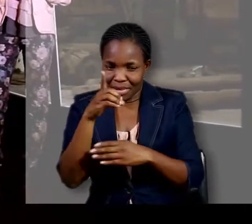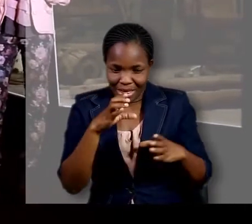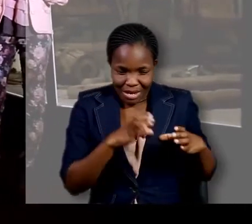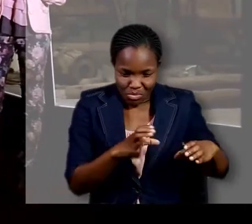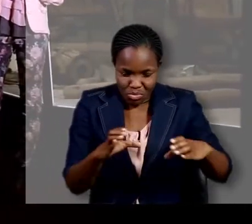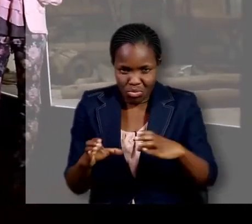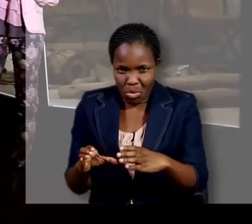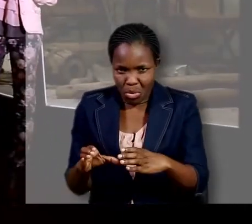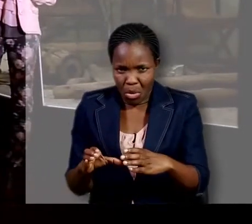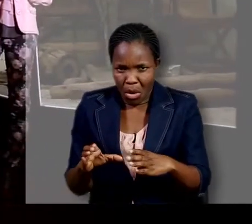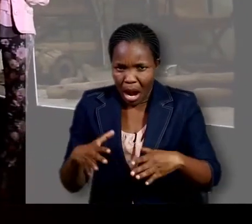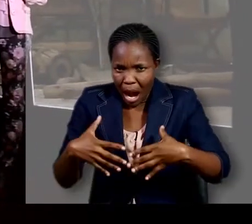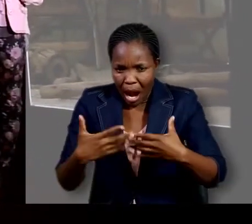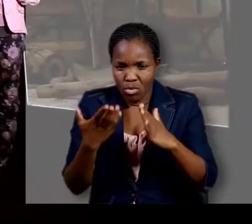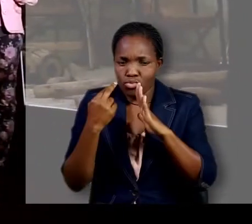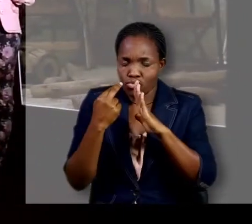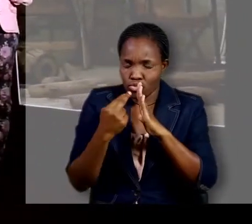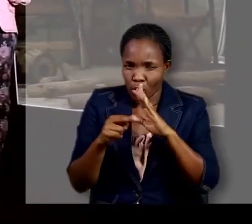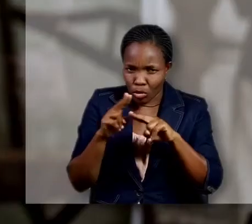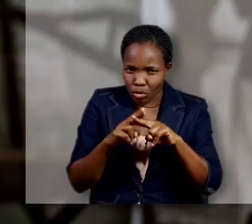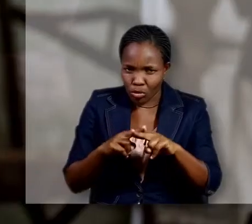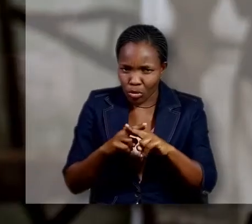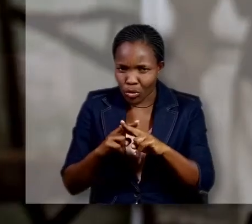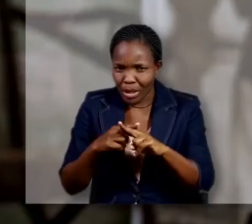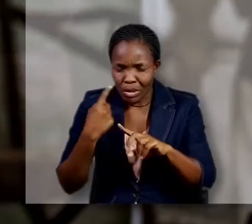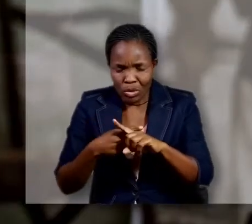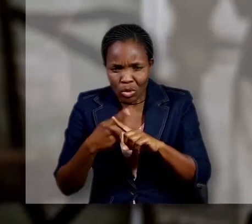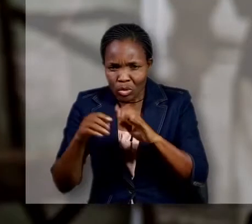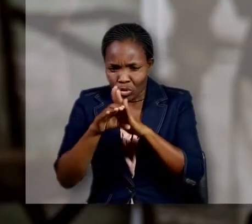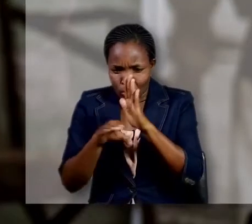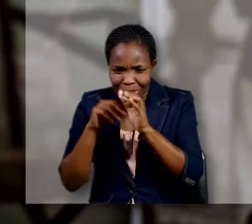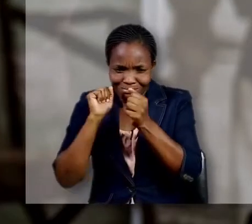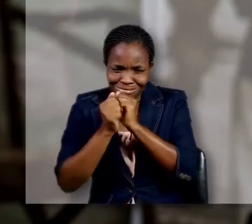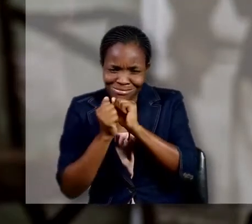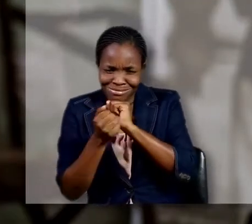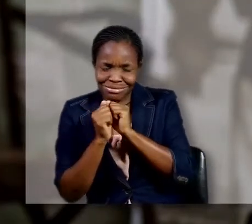changes, and intimidation of political opponents. These